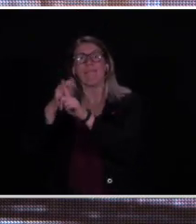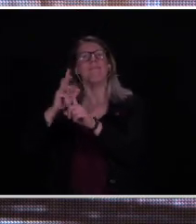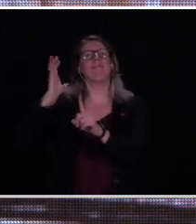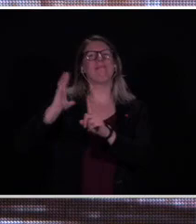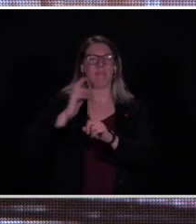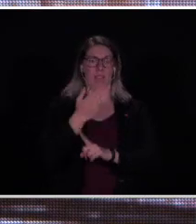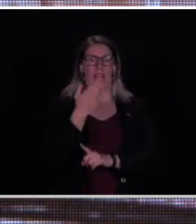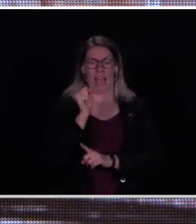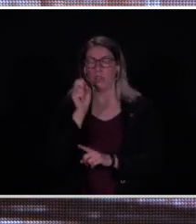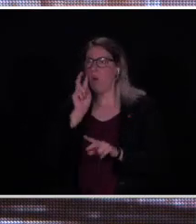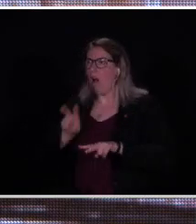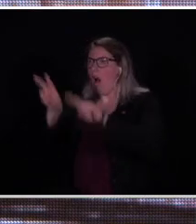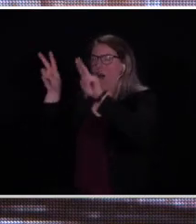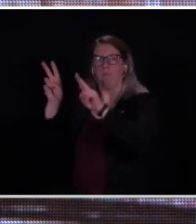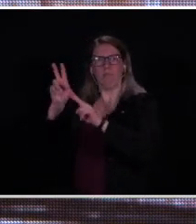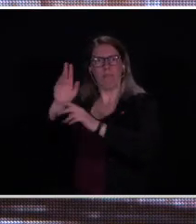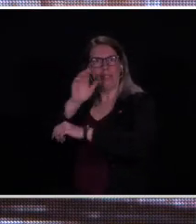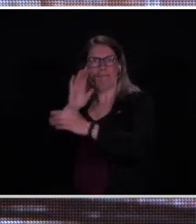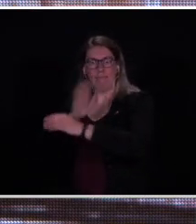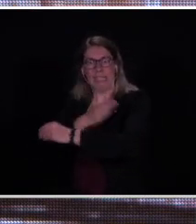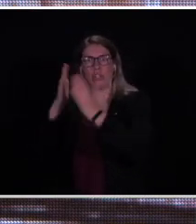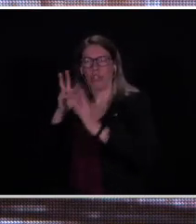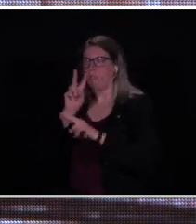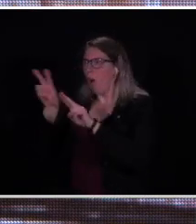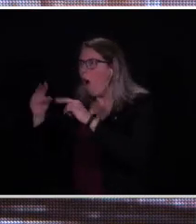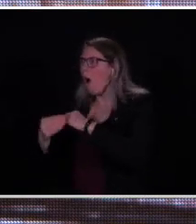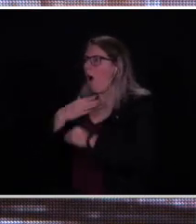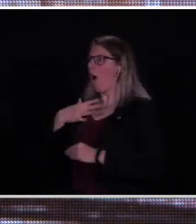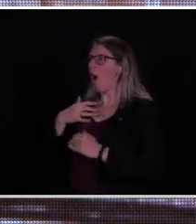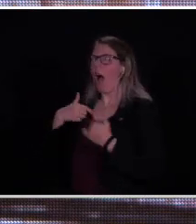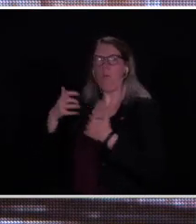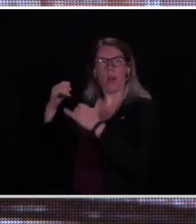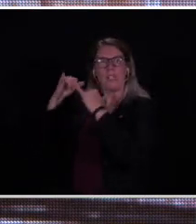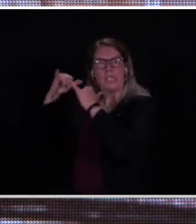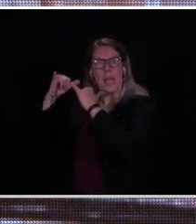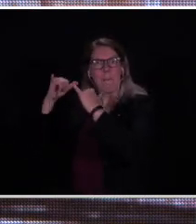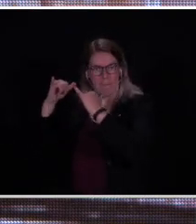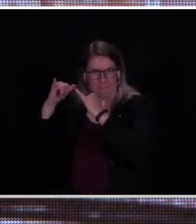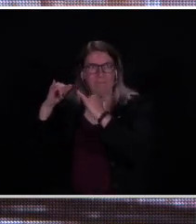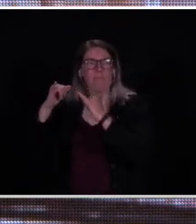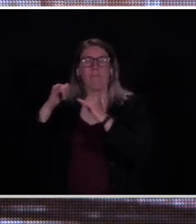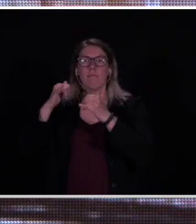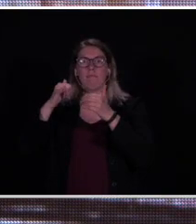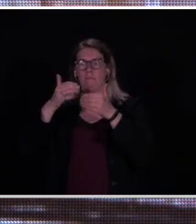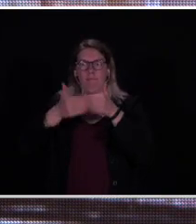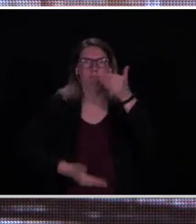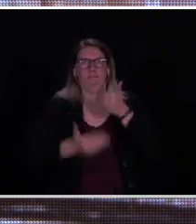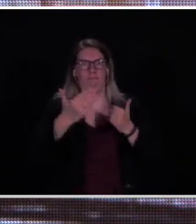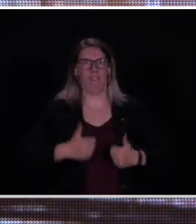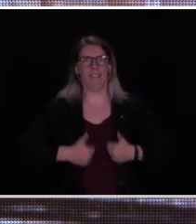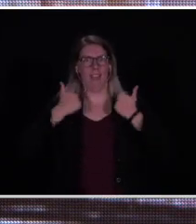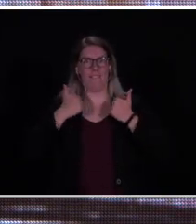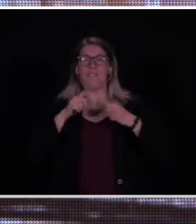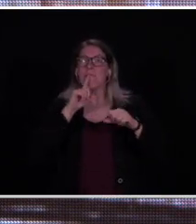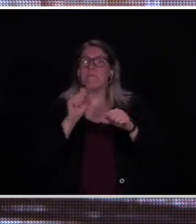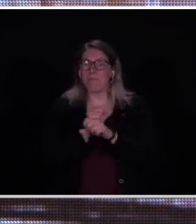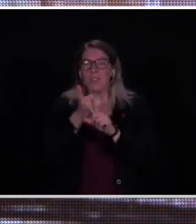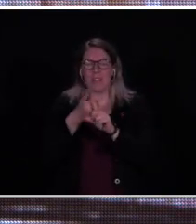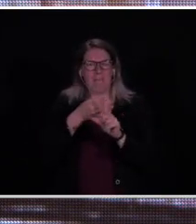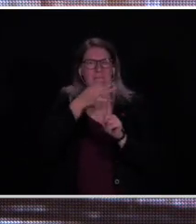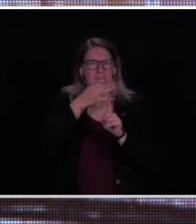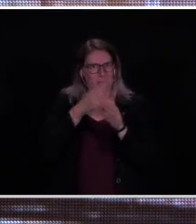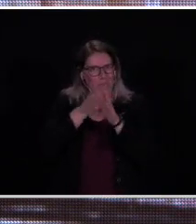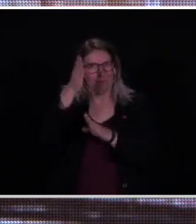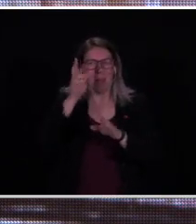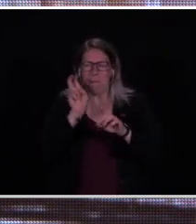school who fired up her heart and made her decide that this was something that she wanted to do as well for the rest of her life. Today, she tours all